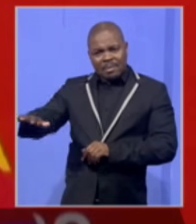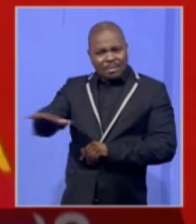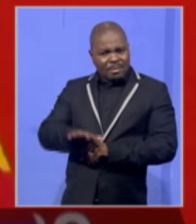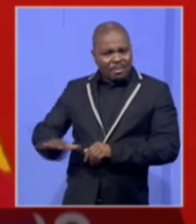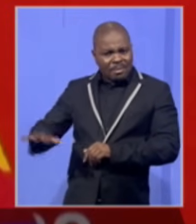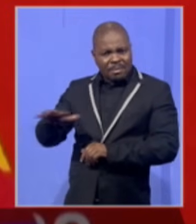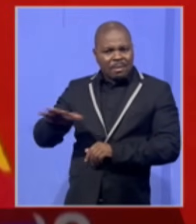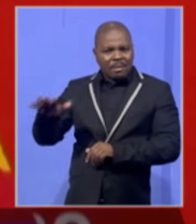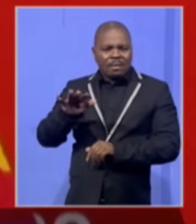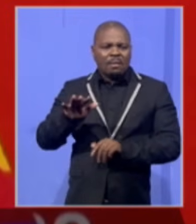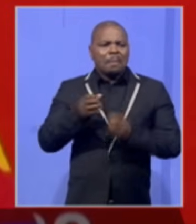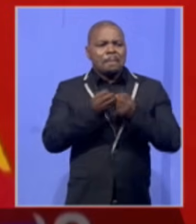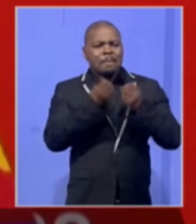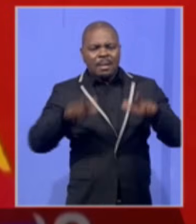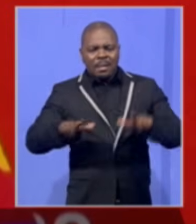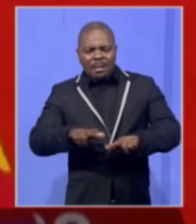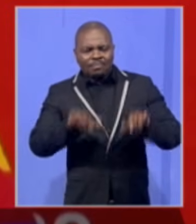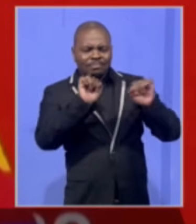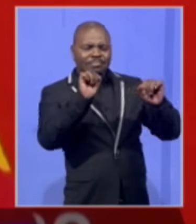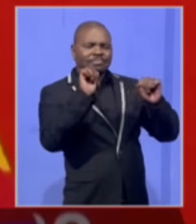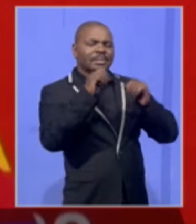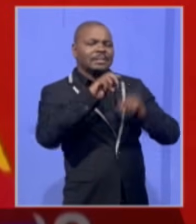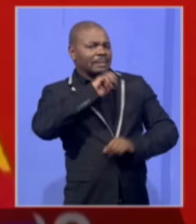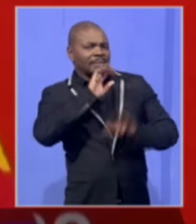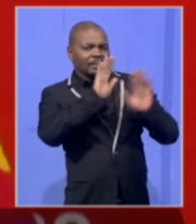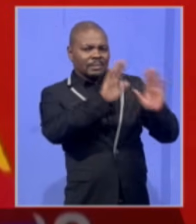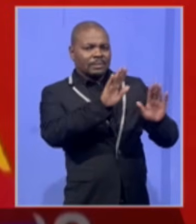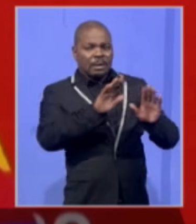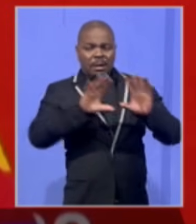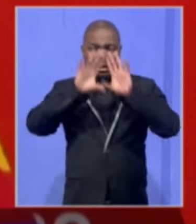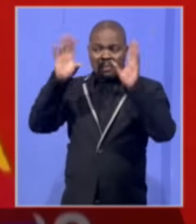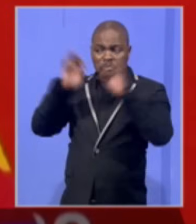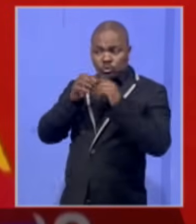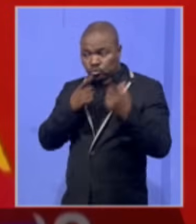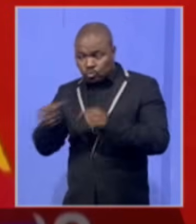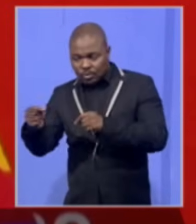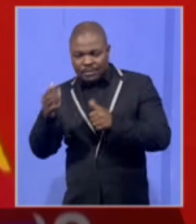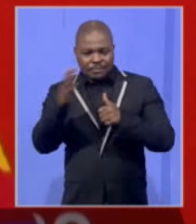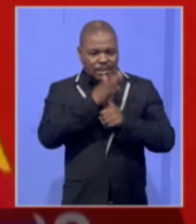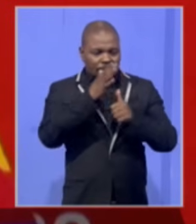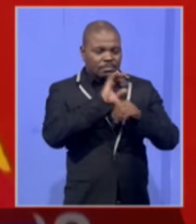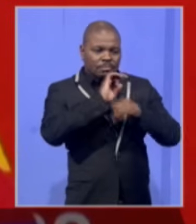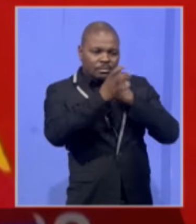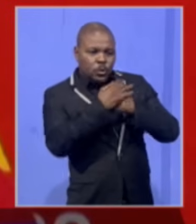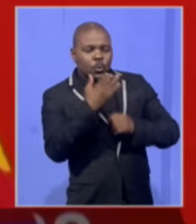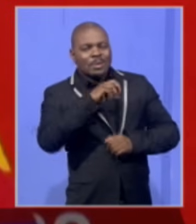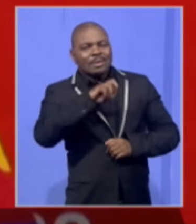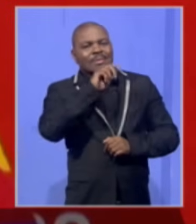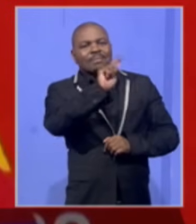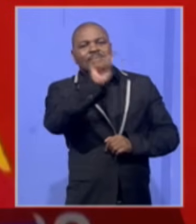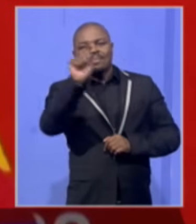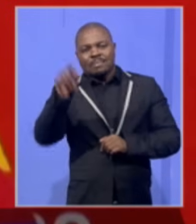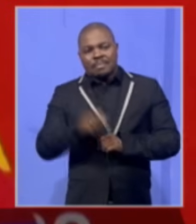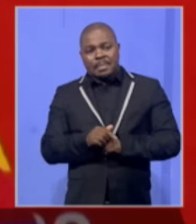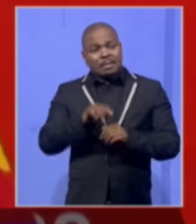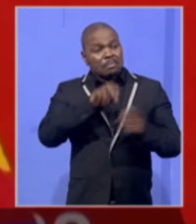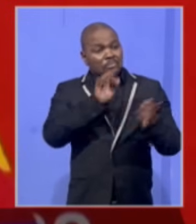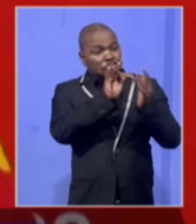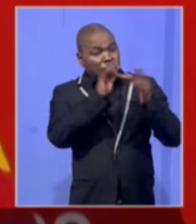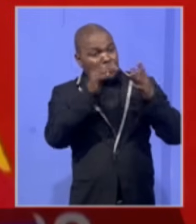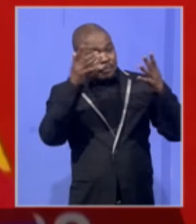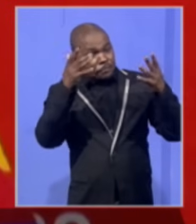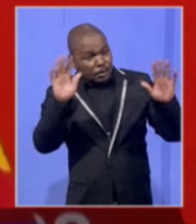tlasa dikgosi mme sengwe le sengwe se se diriwang mo gare ga Mahikeng tshwantse dikgosi tsa rona di consultiwe mme mo ga fetsa go consultiwa tshwantse go diriwa